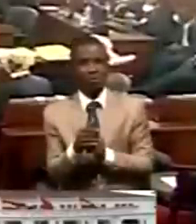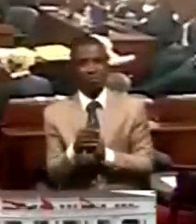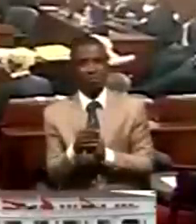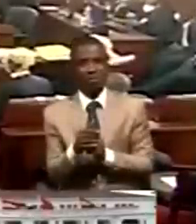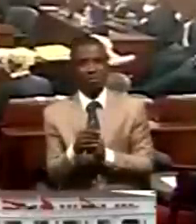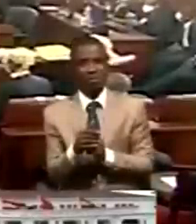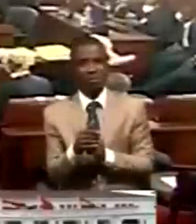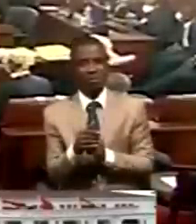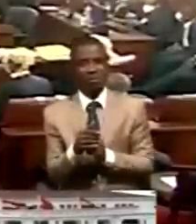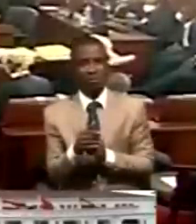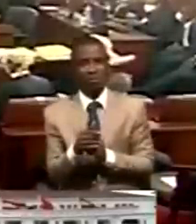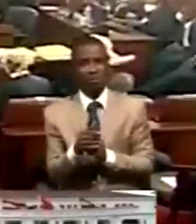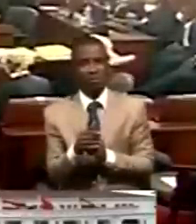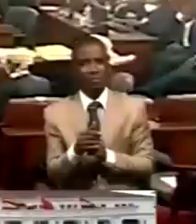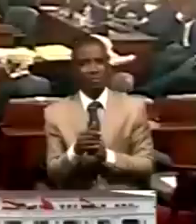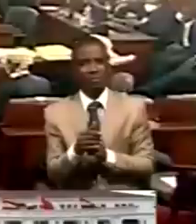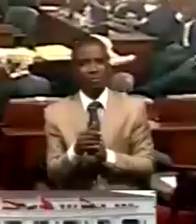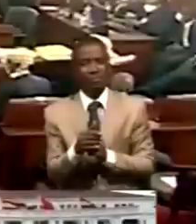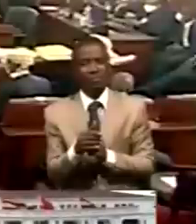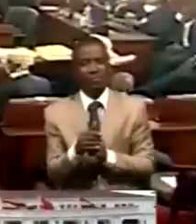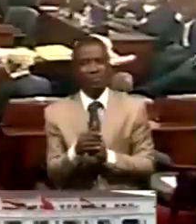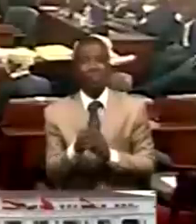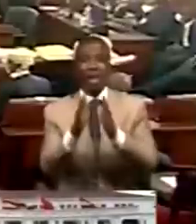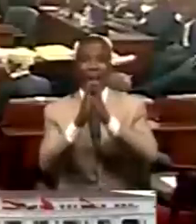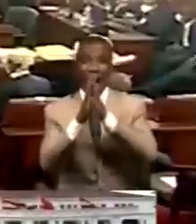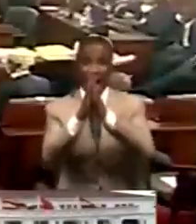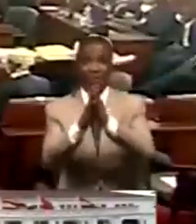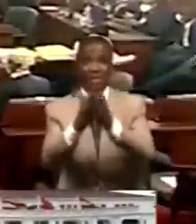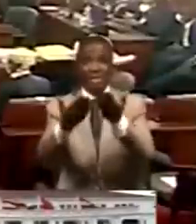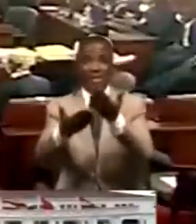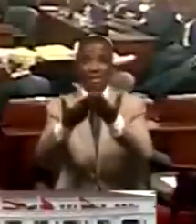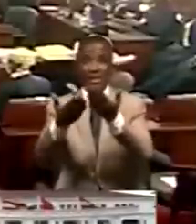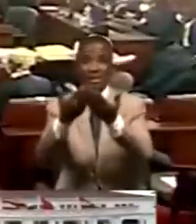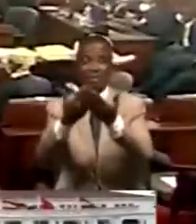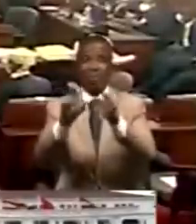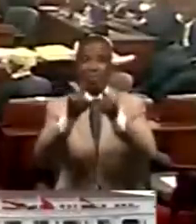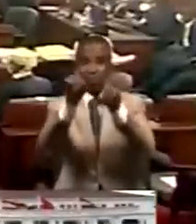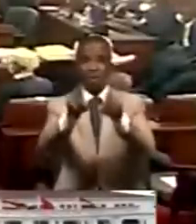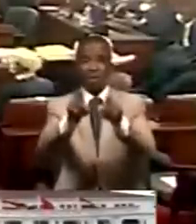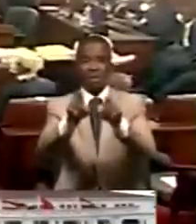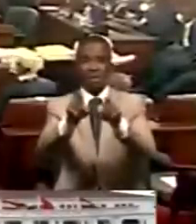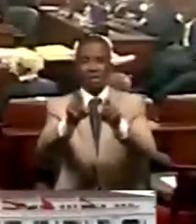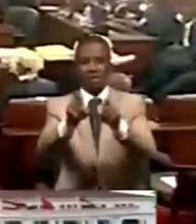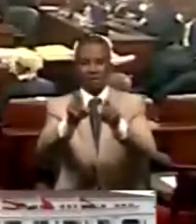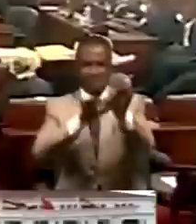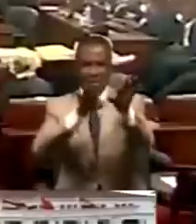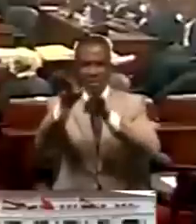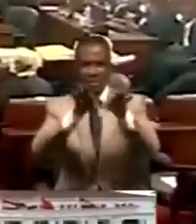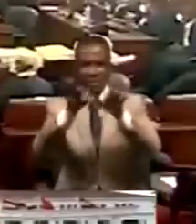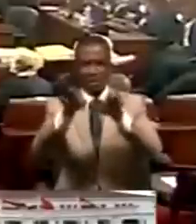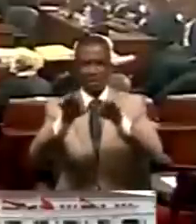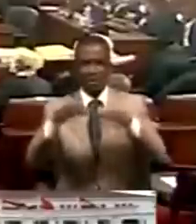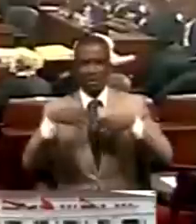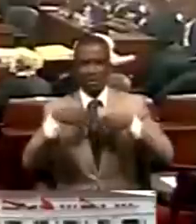or correct or incorrect or whatever. He's asking you a very simple question. Let's try and make some headway.